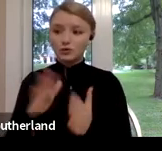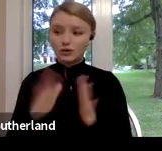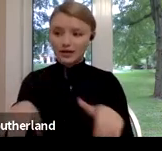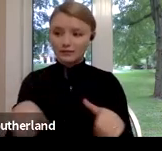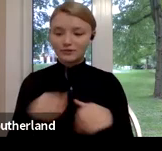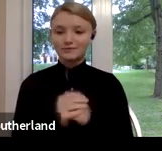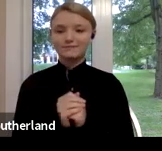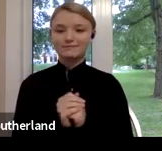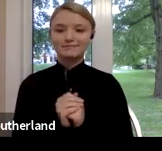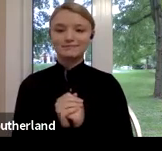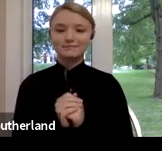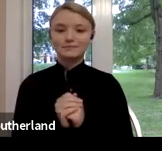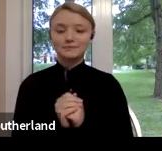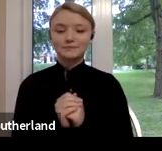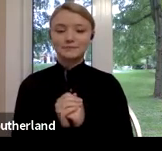So